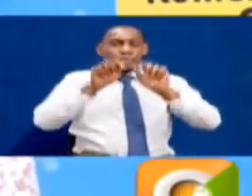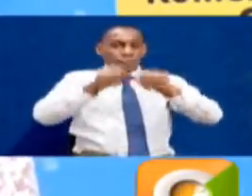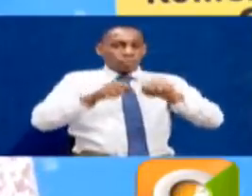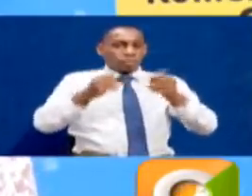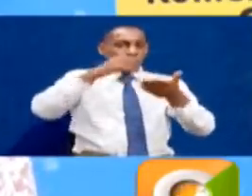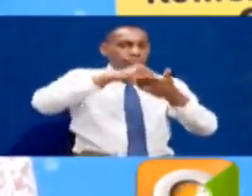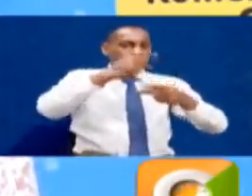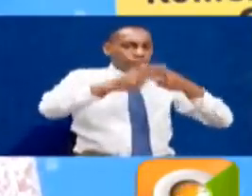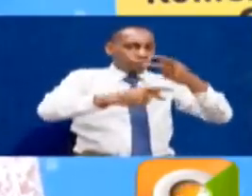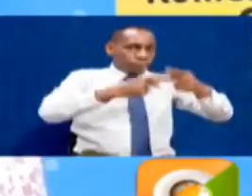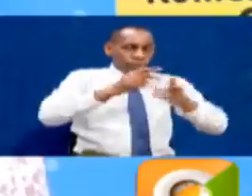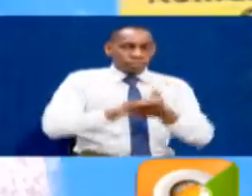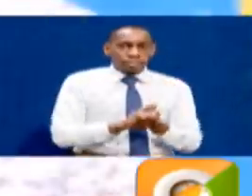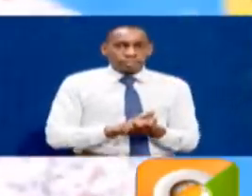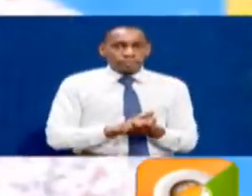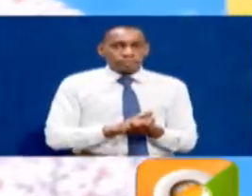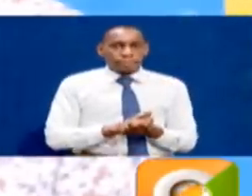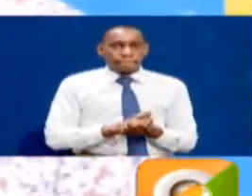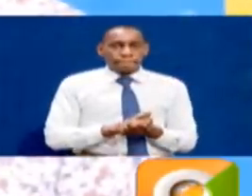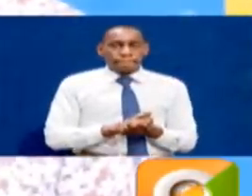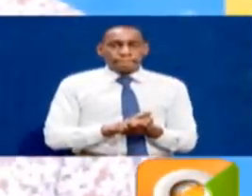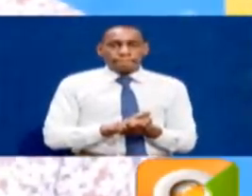be part of the process